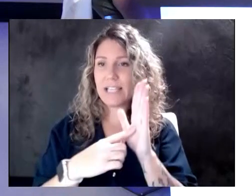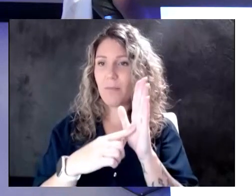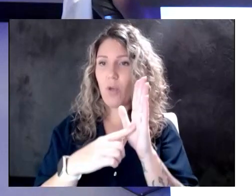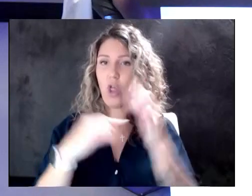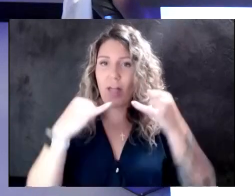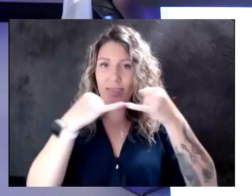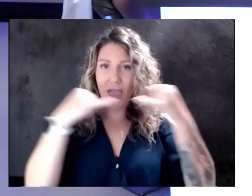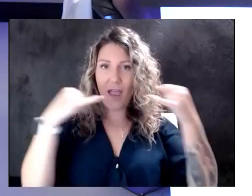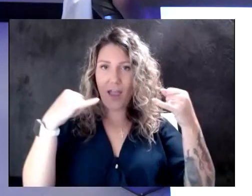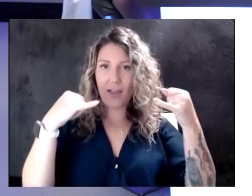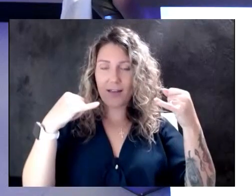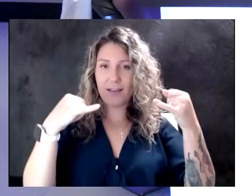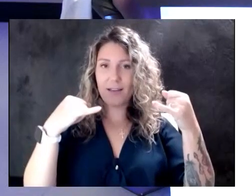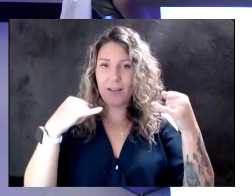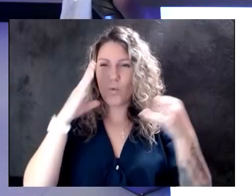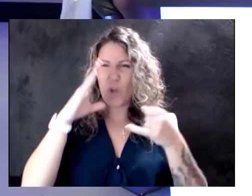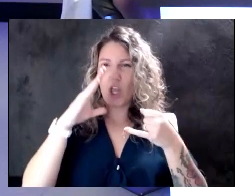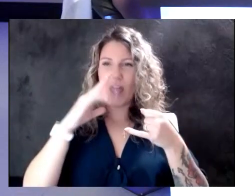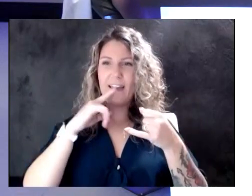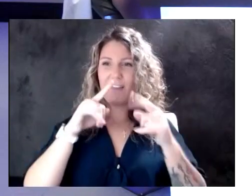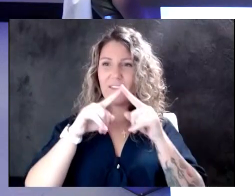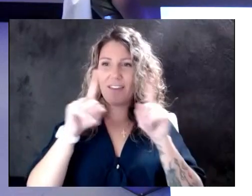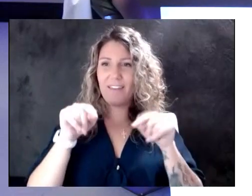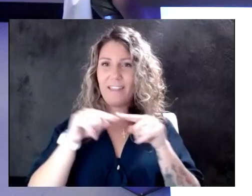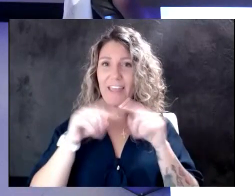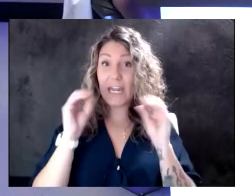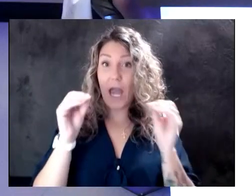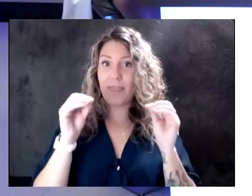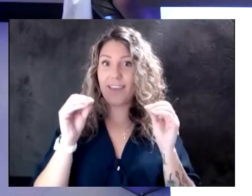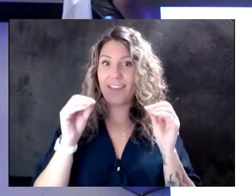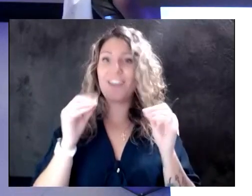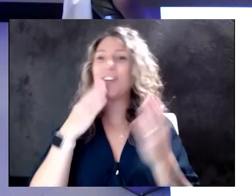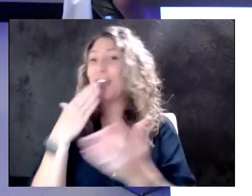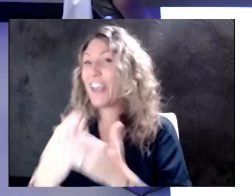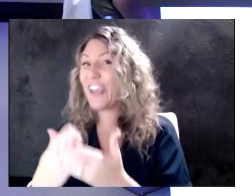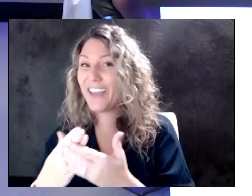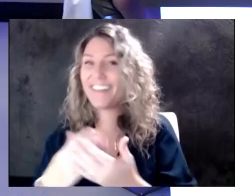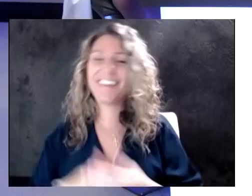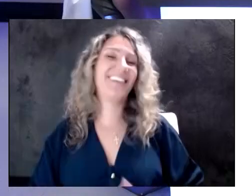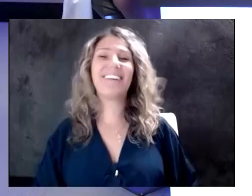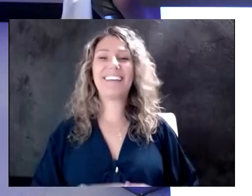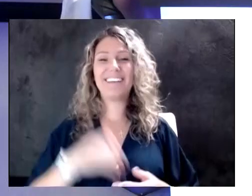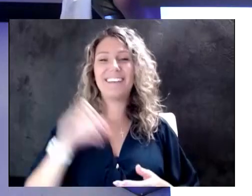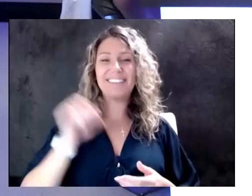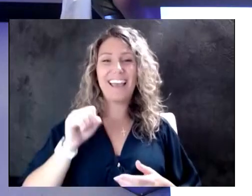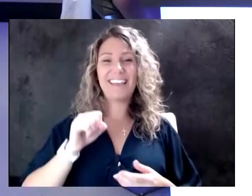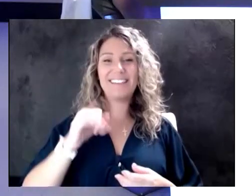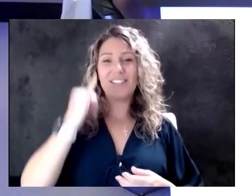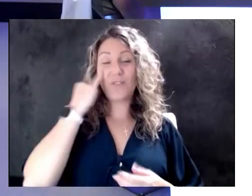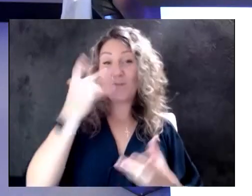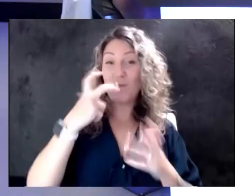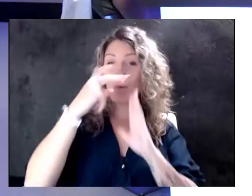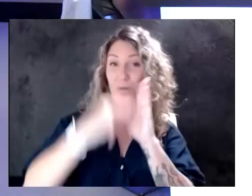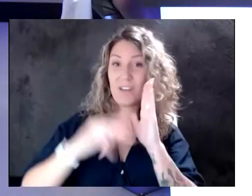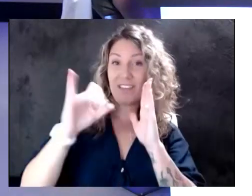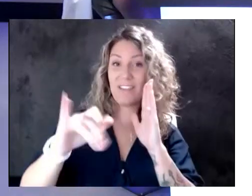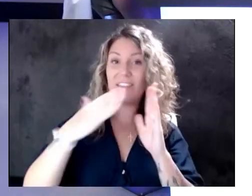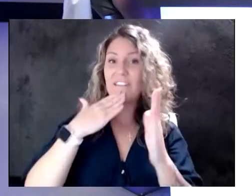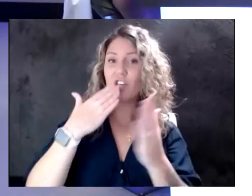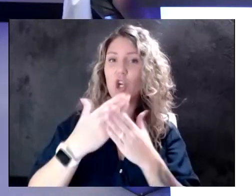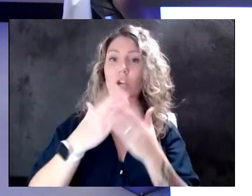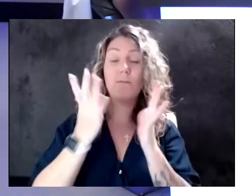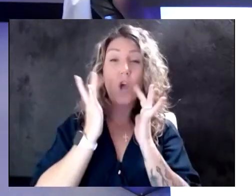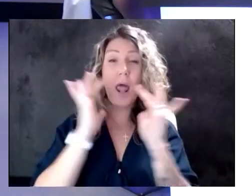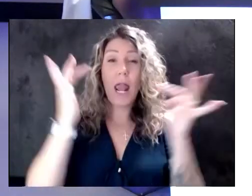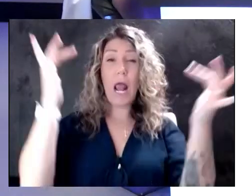there's going to be a window in there. And I got nothing. Good. Yep. So if you want to read that, you're looking even for a faint line. Okay. I